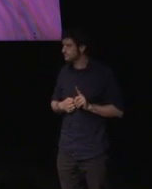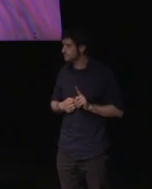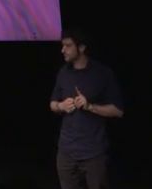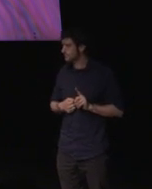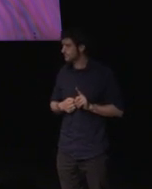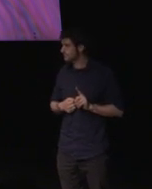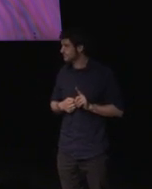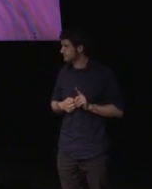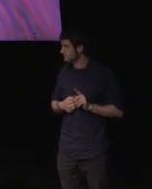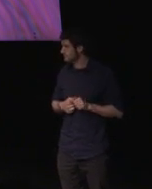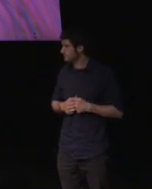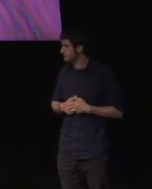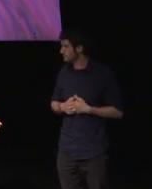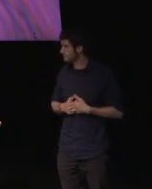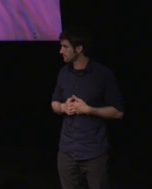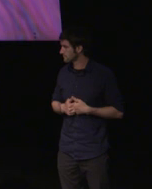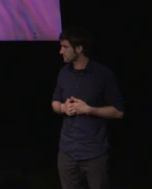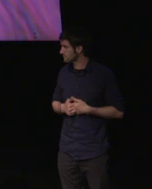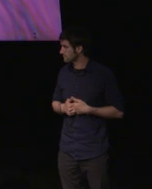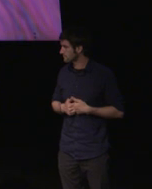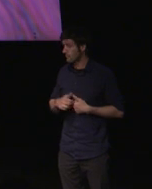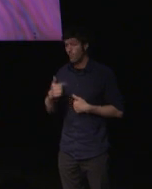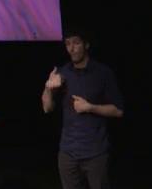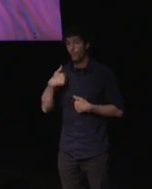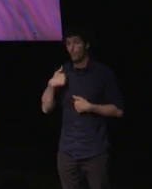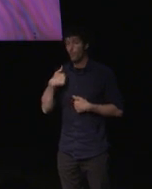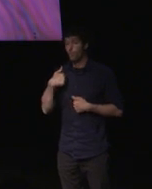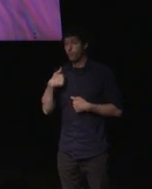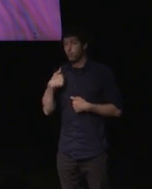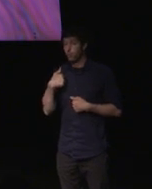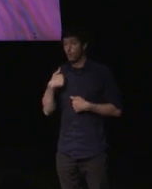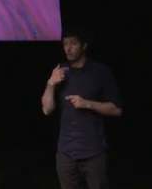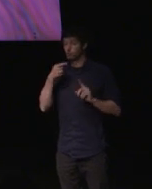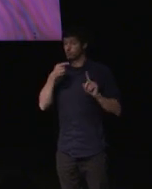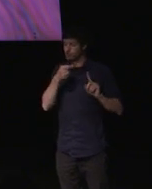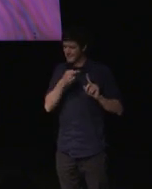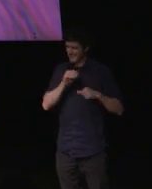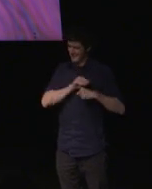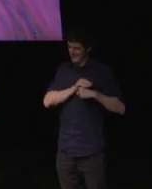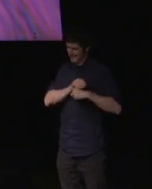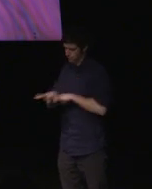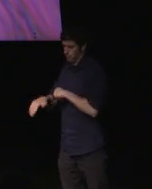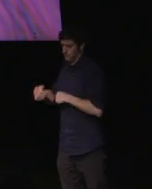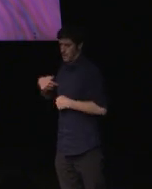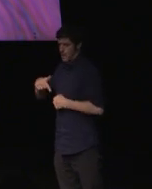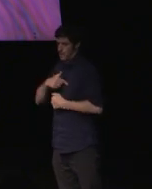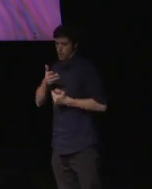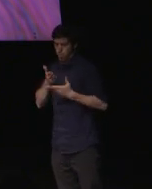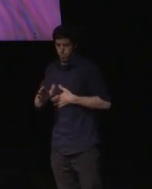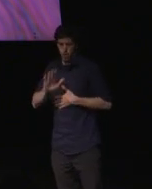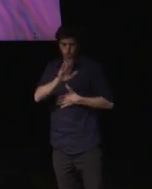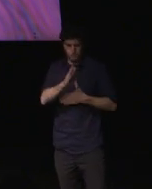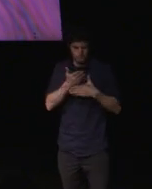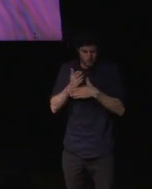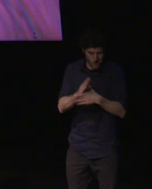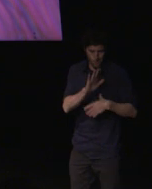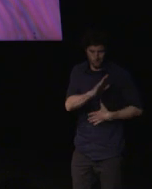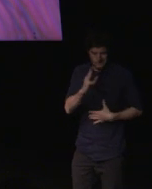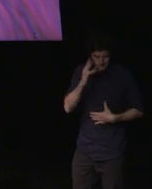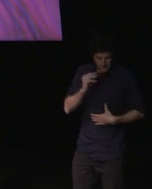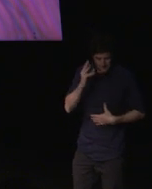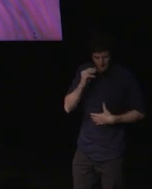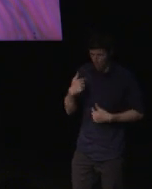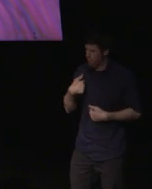to tell her about it for her to actually influence the device. And it's really important. Like she's so amazing at sharing